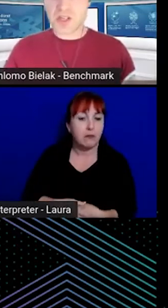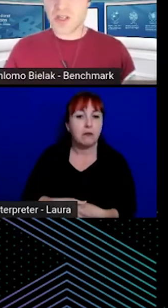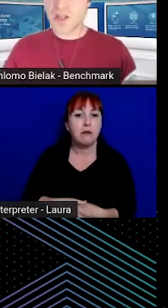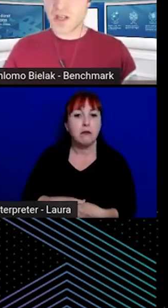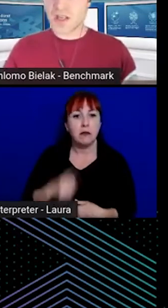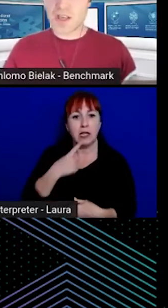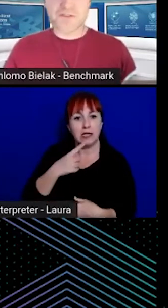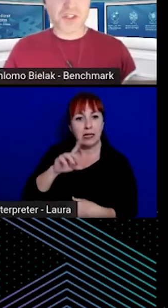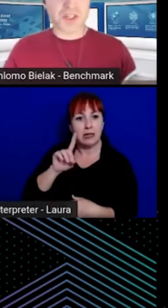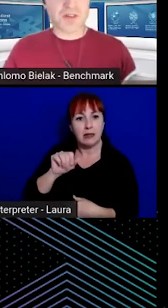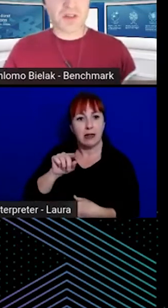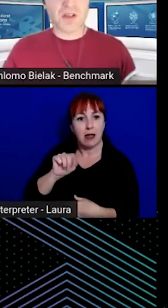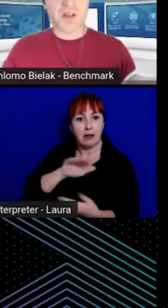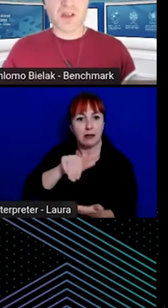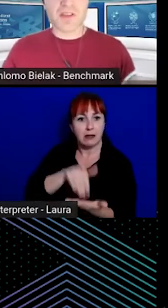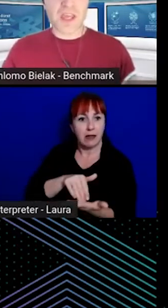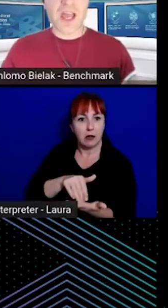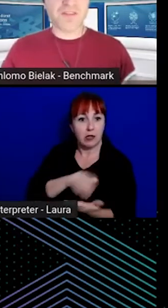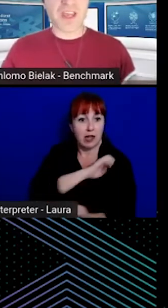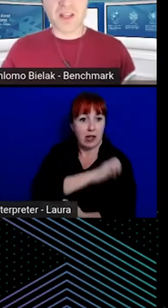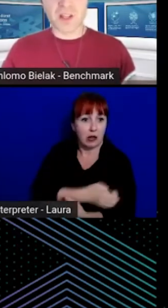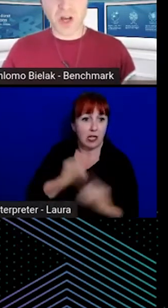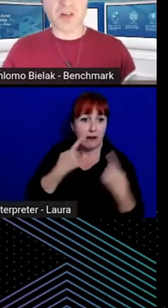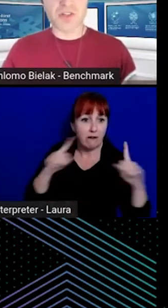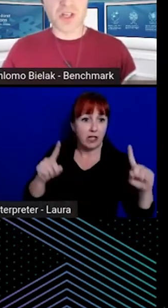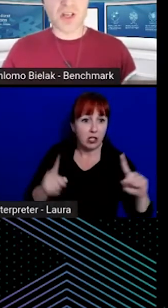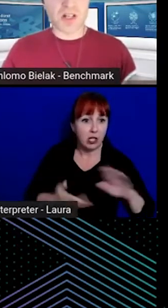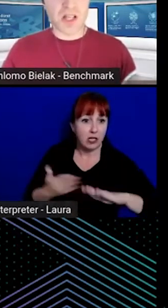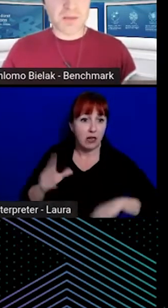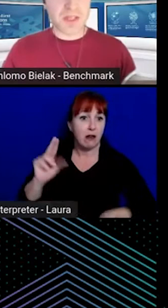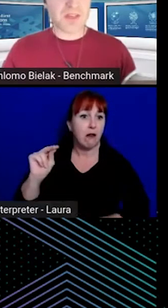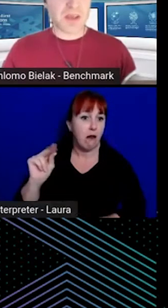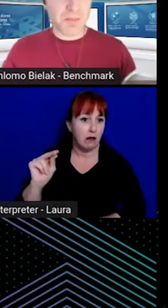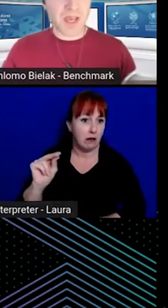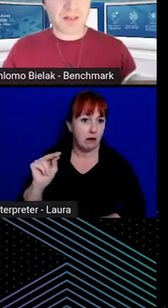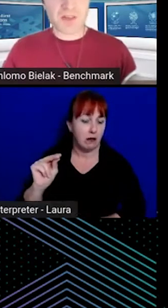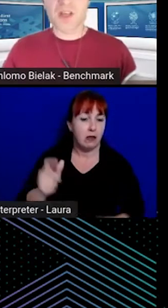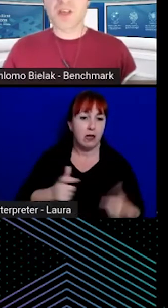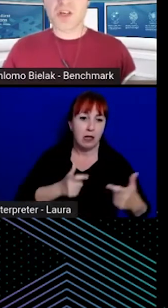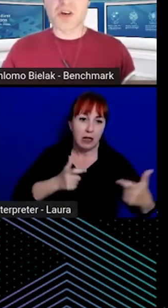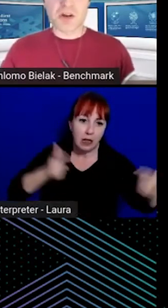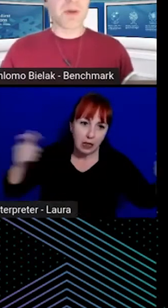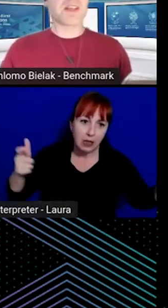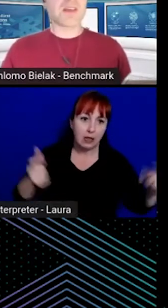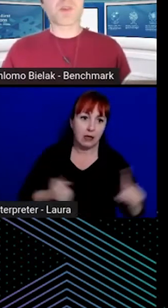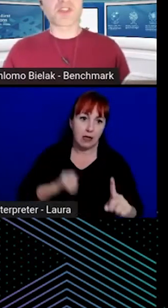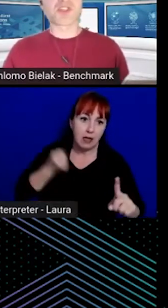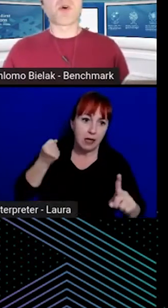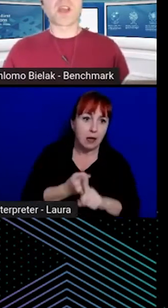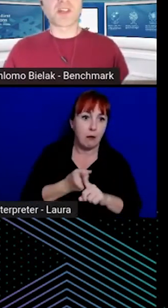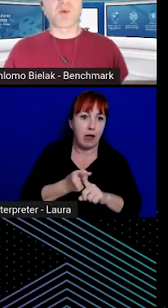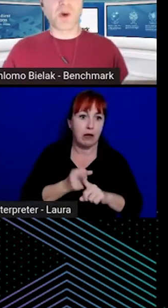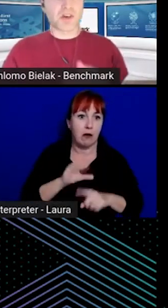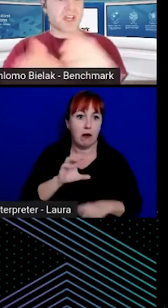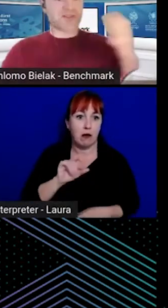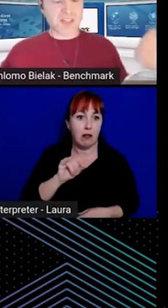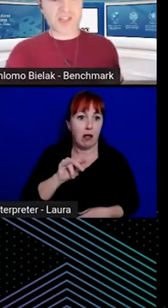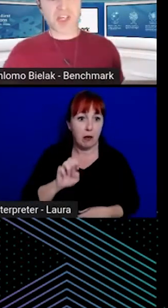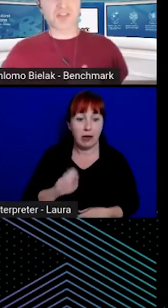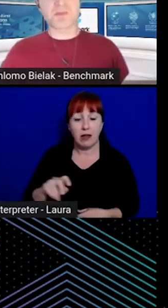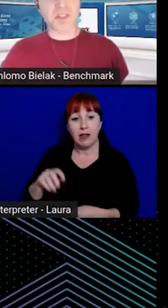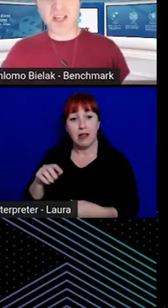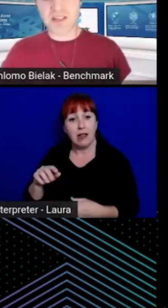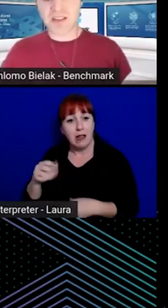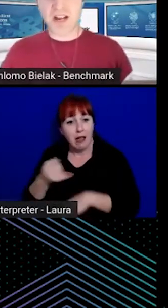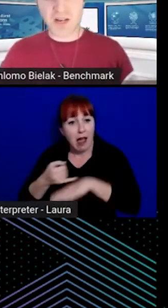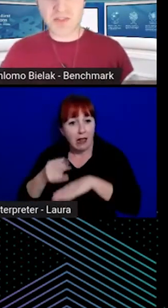energy efficient. They have a large climate impact. Kurabadi, which is going underwater and have